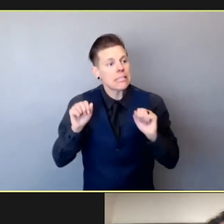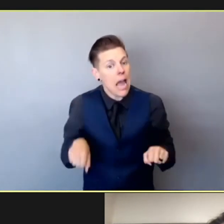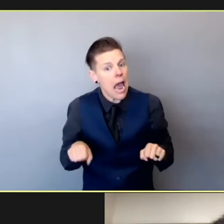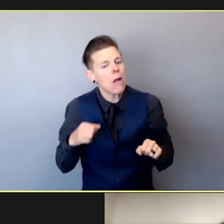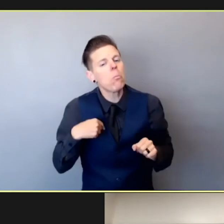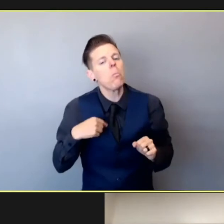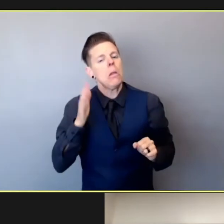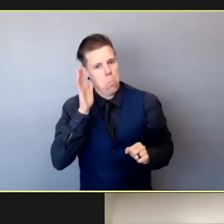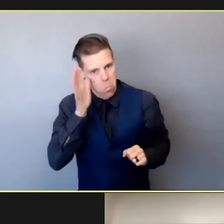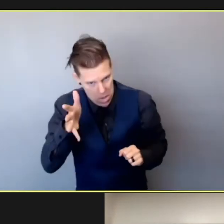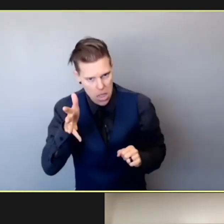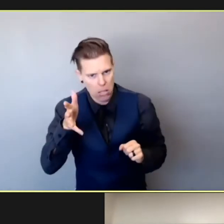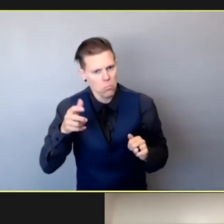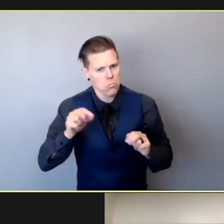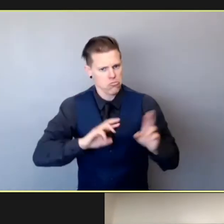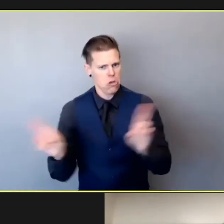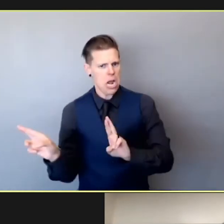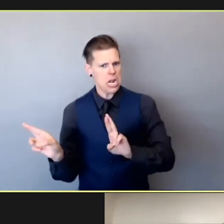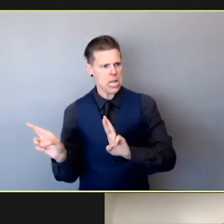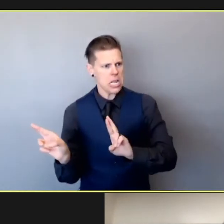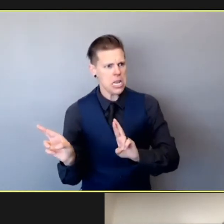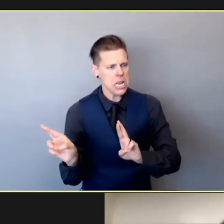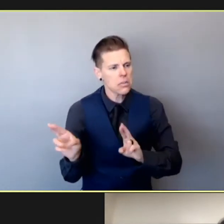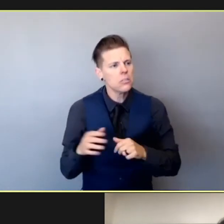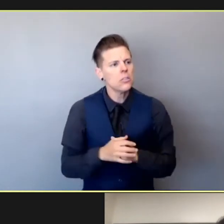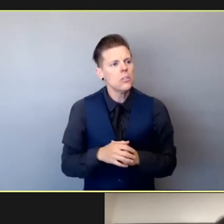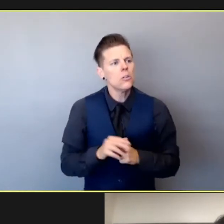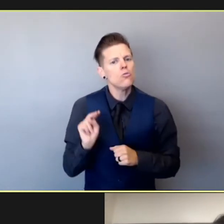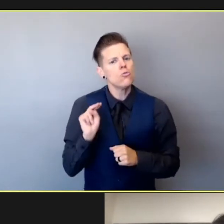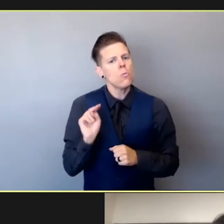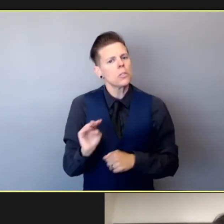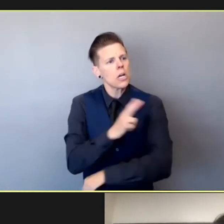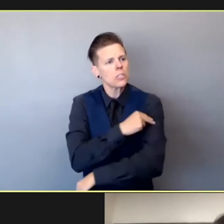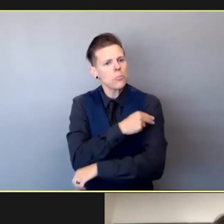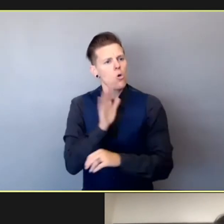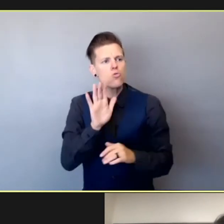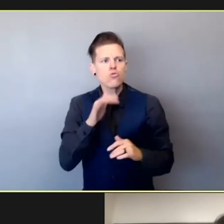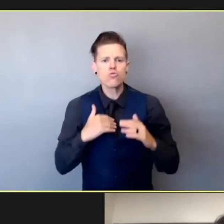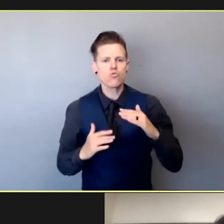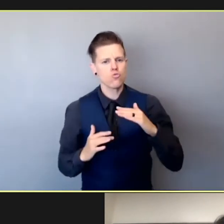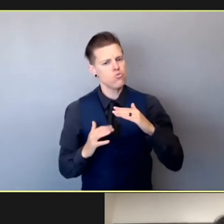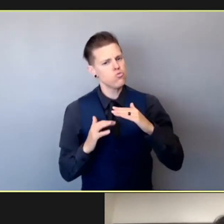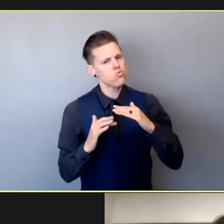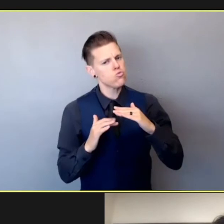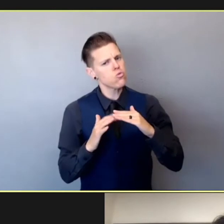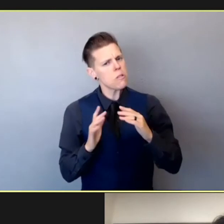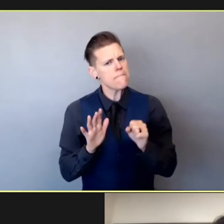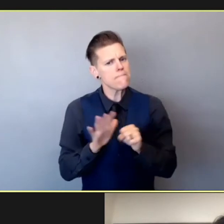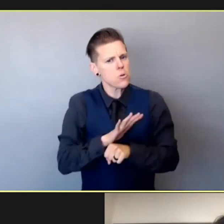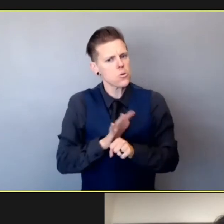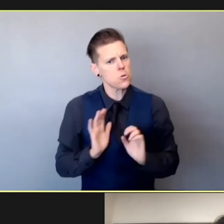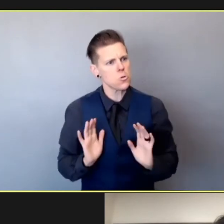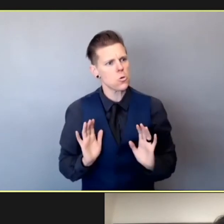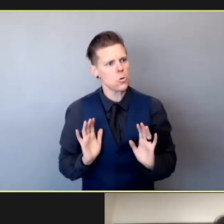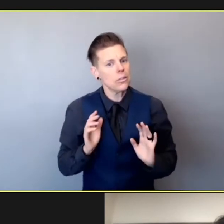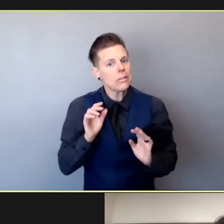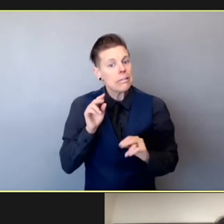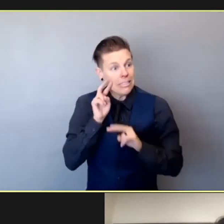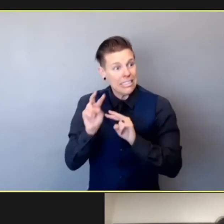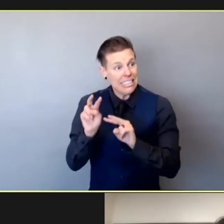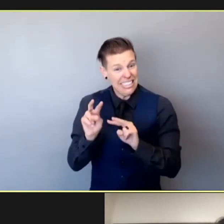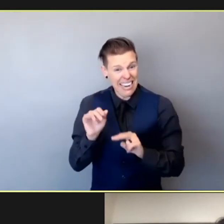in general, New Mexico hospitals are pretty close to full now. They can stretch a lot, like they so amazingly